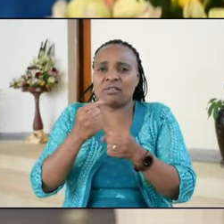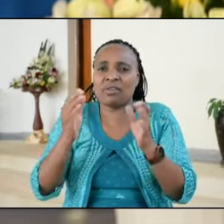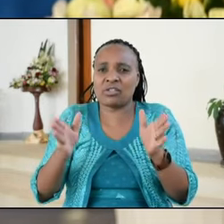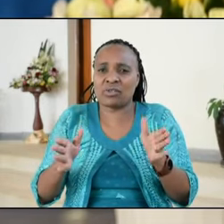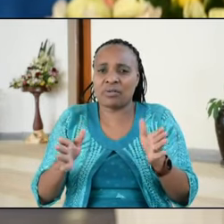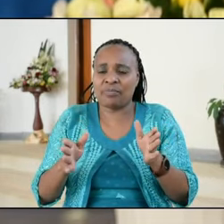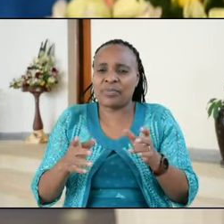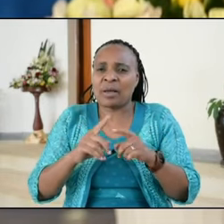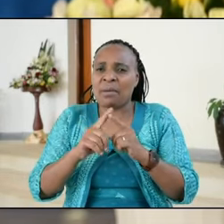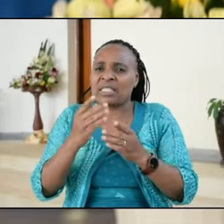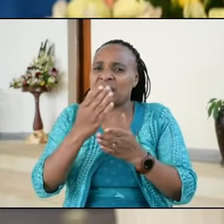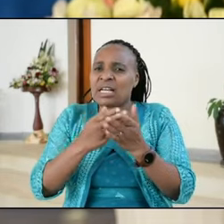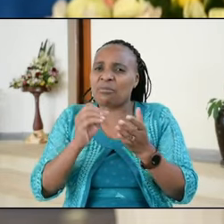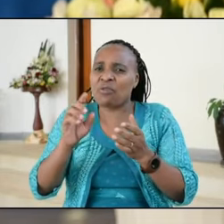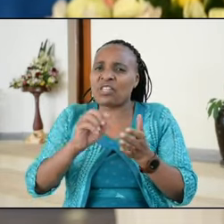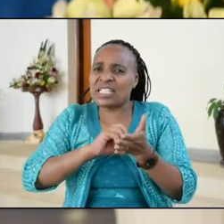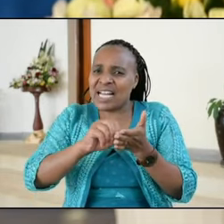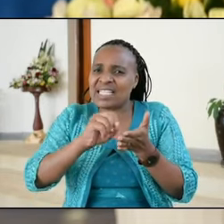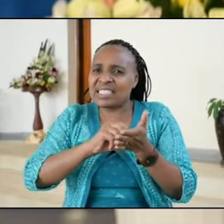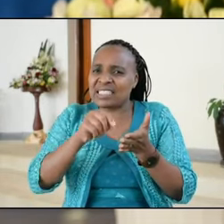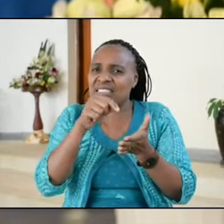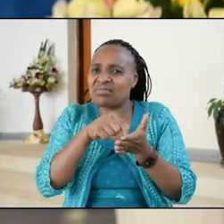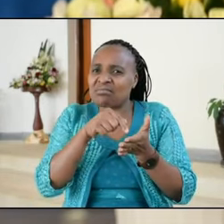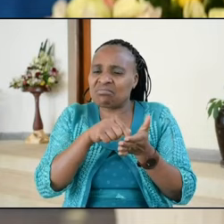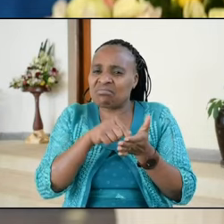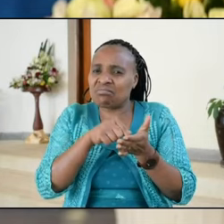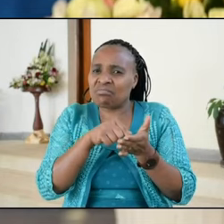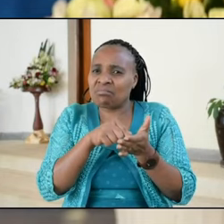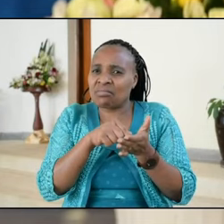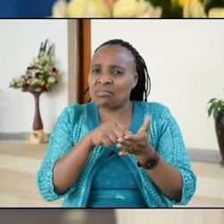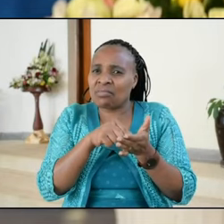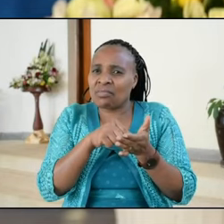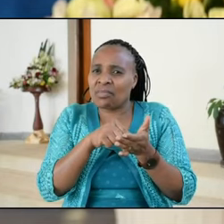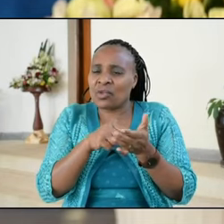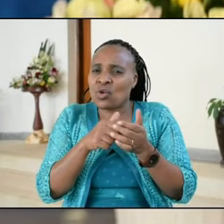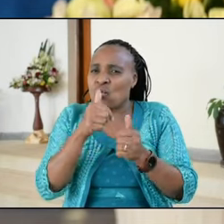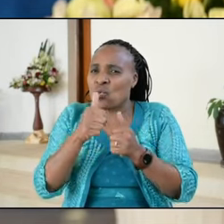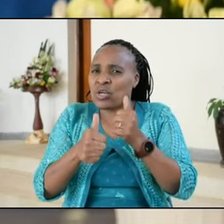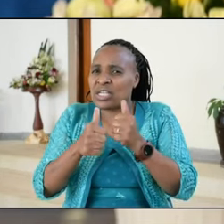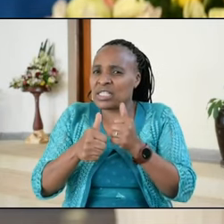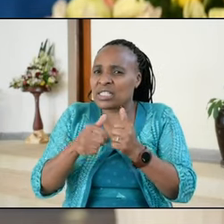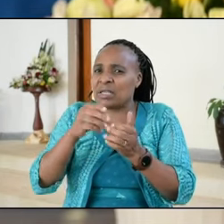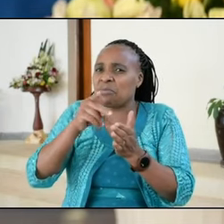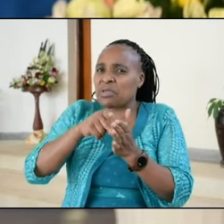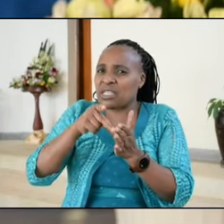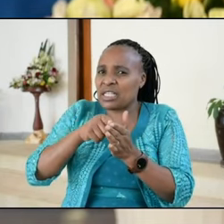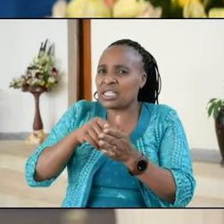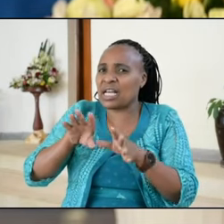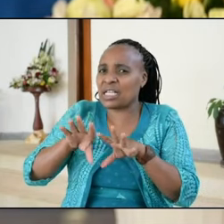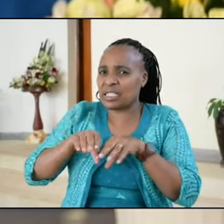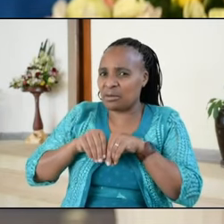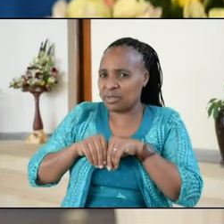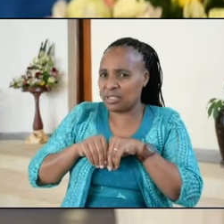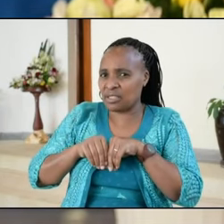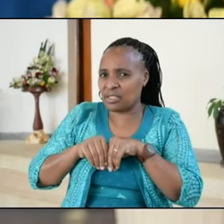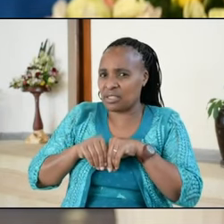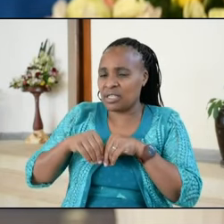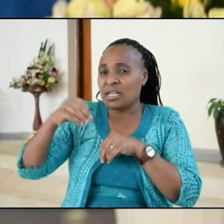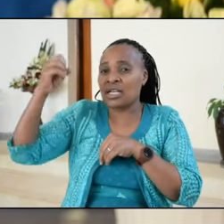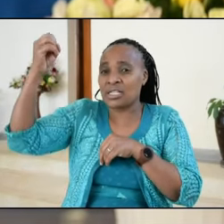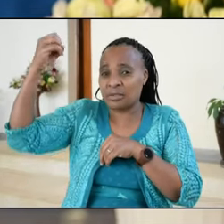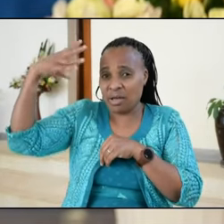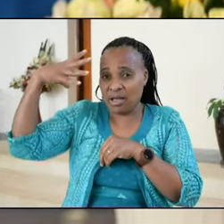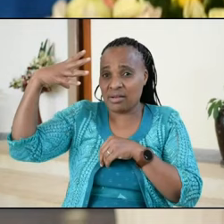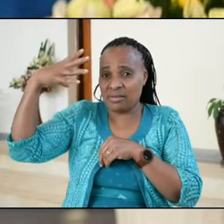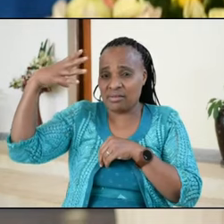in some of his writings, which Peter is acknowledging is inspired by